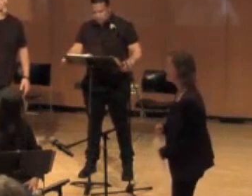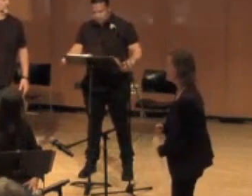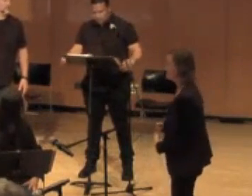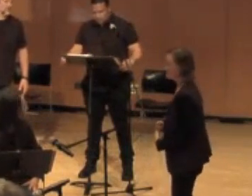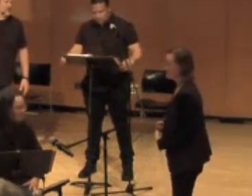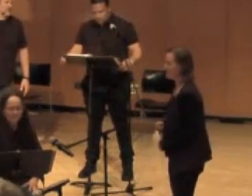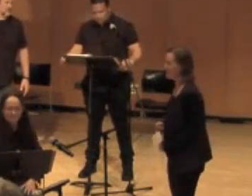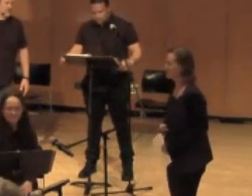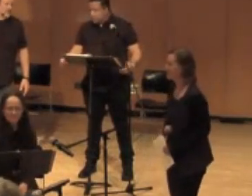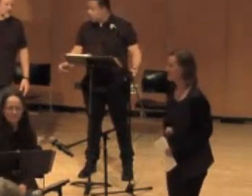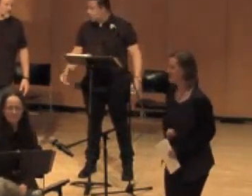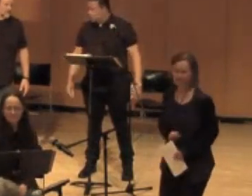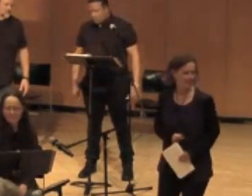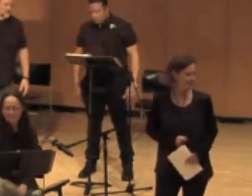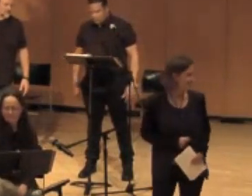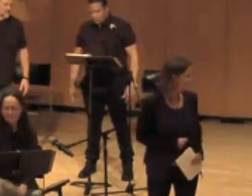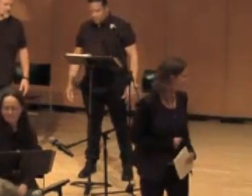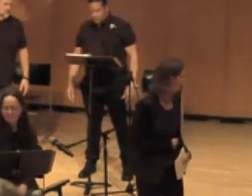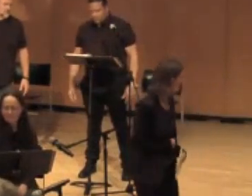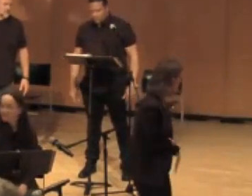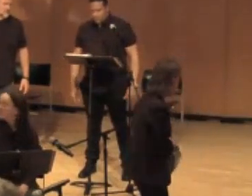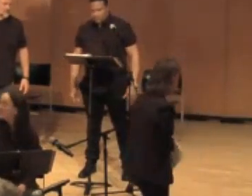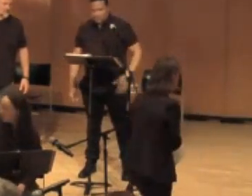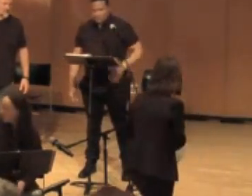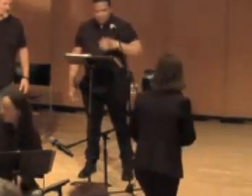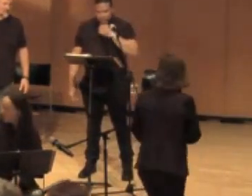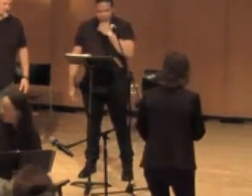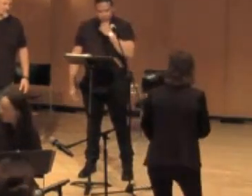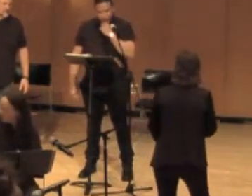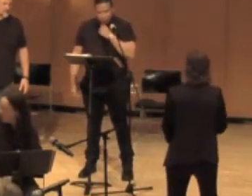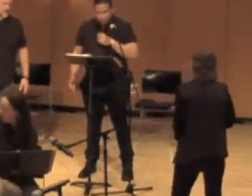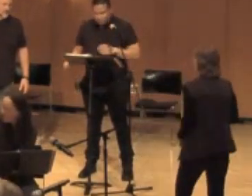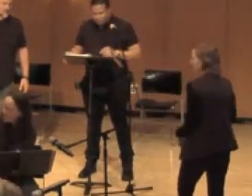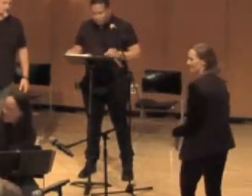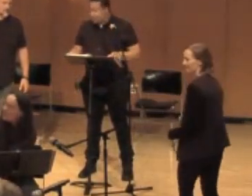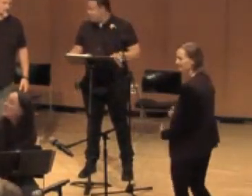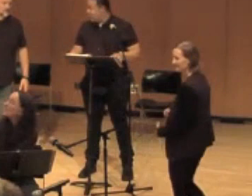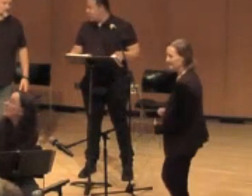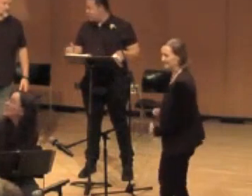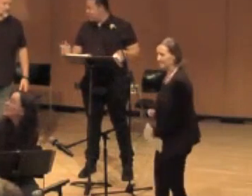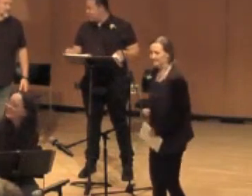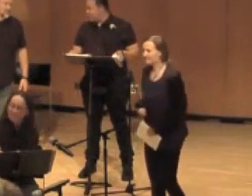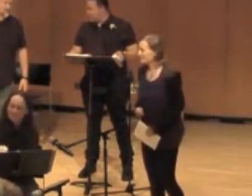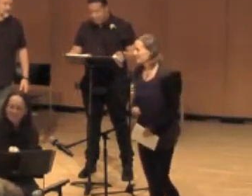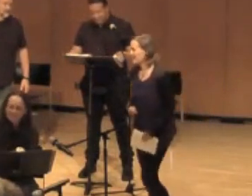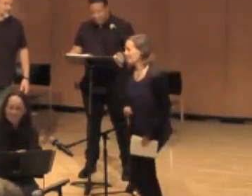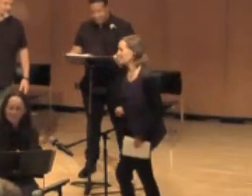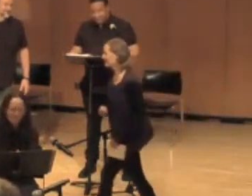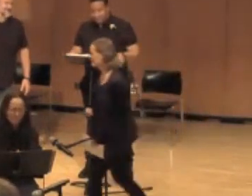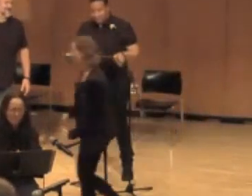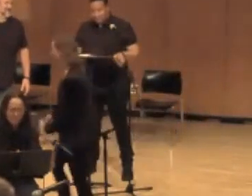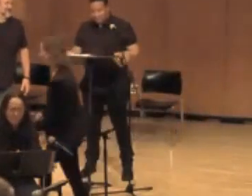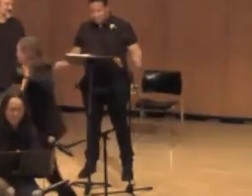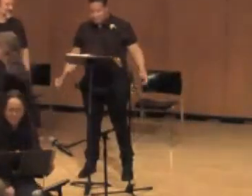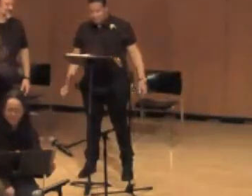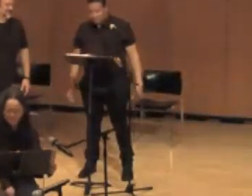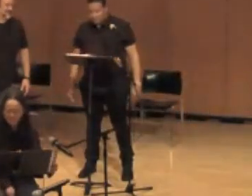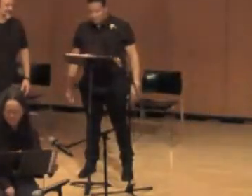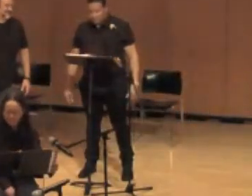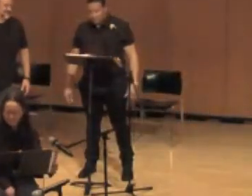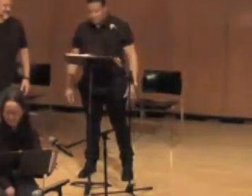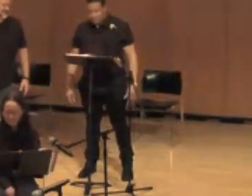see are you not in the Life maybe I should get my glasses yeah old we did